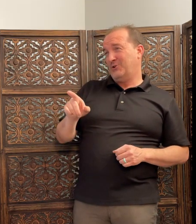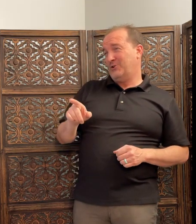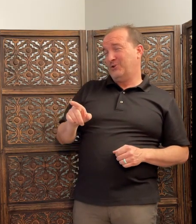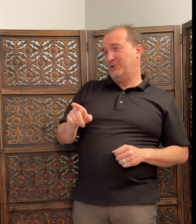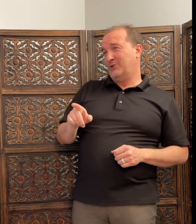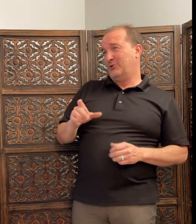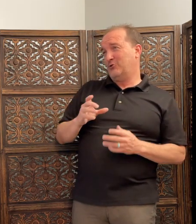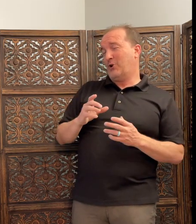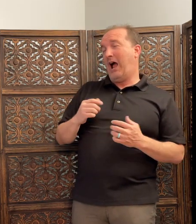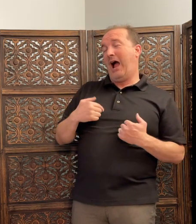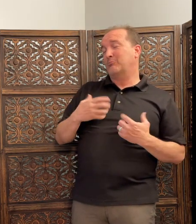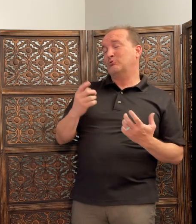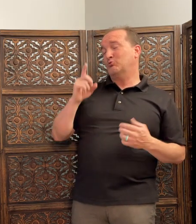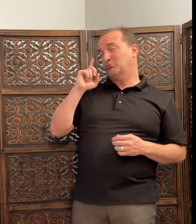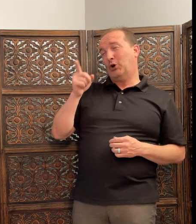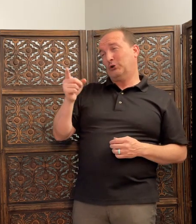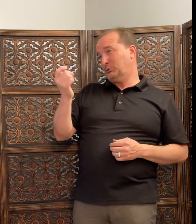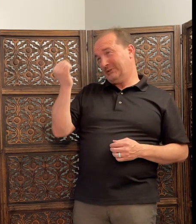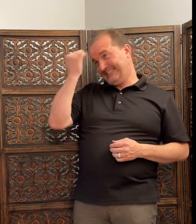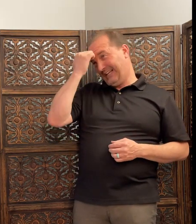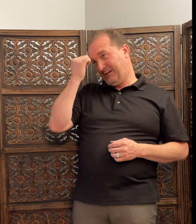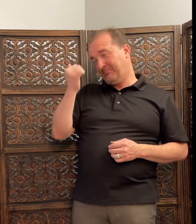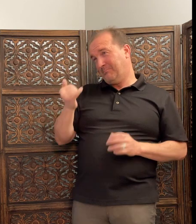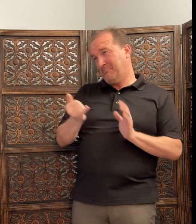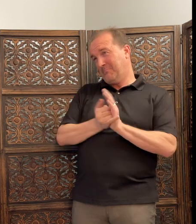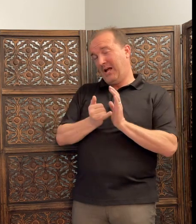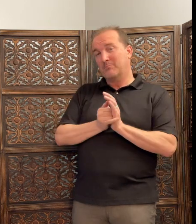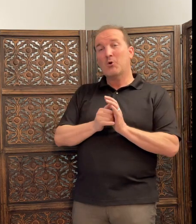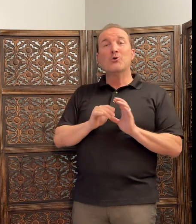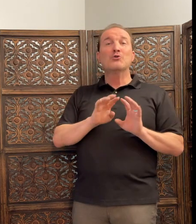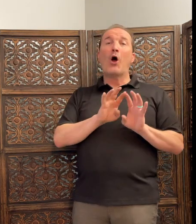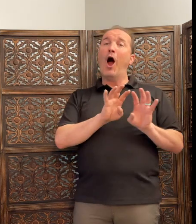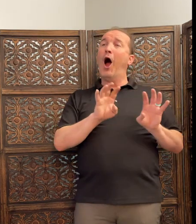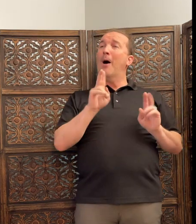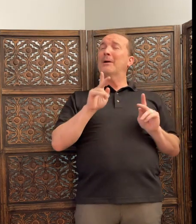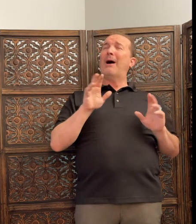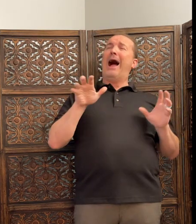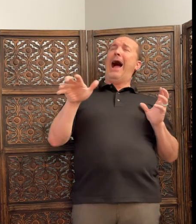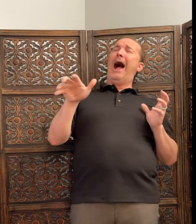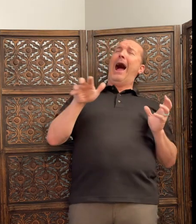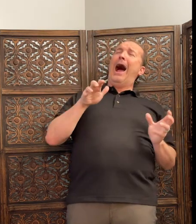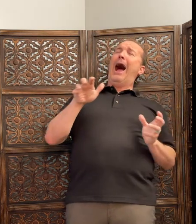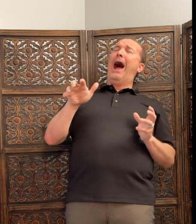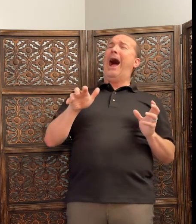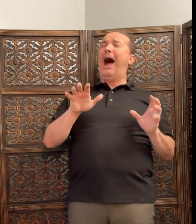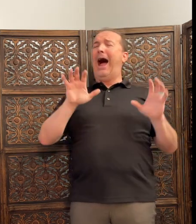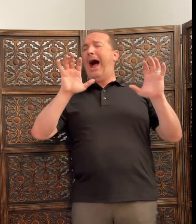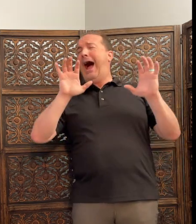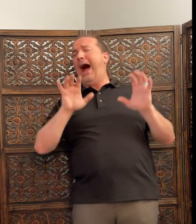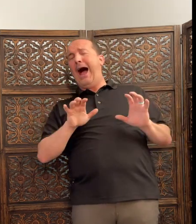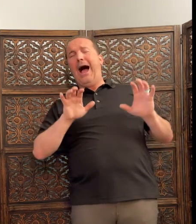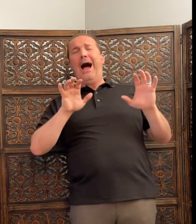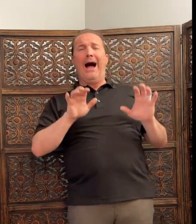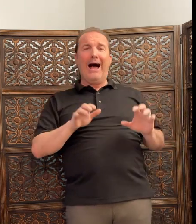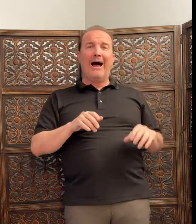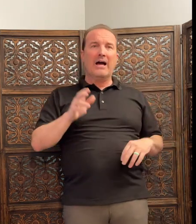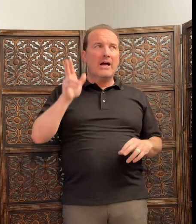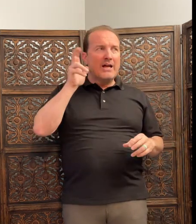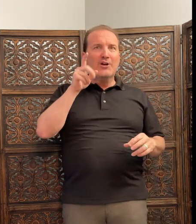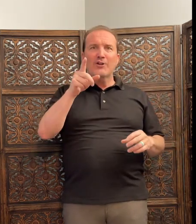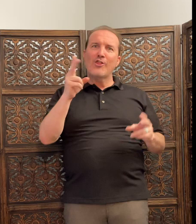and heck, he's too smart, and League is too dumb. The porch talkers gathered scream and hoot with